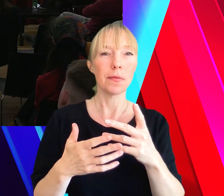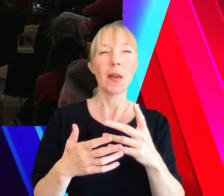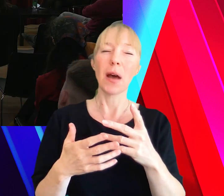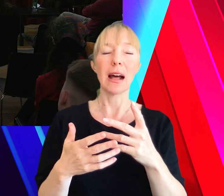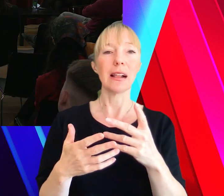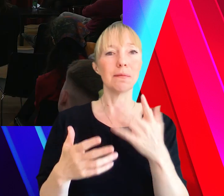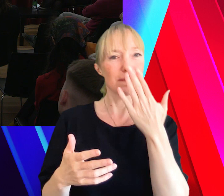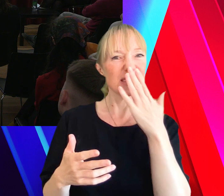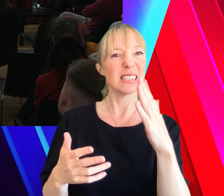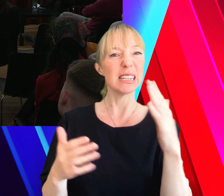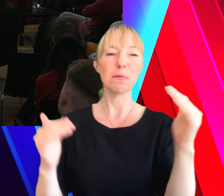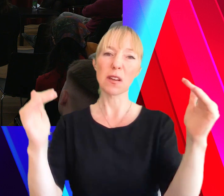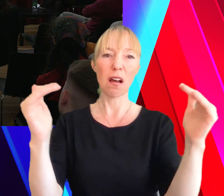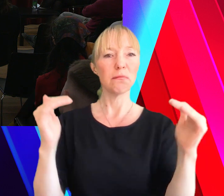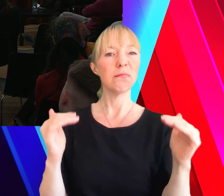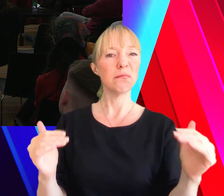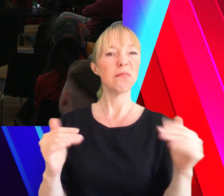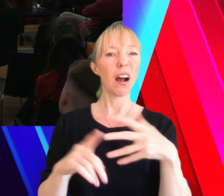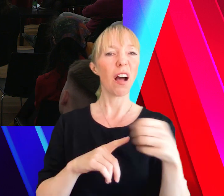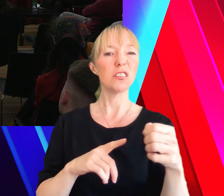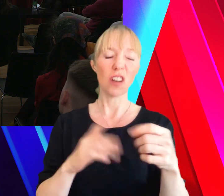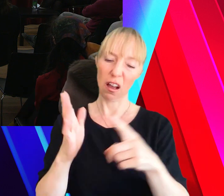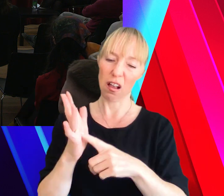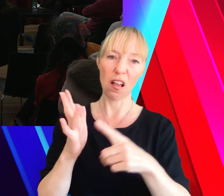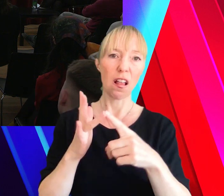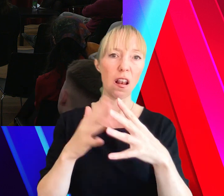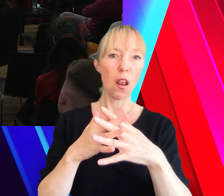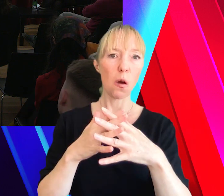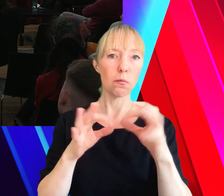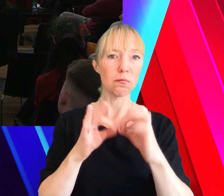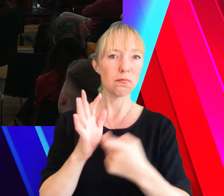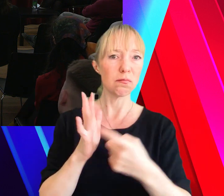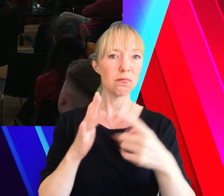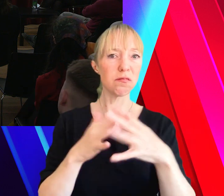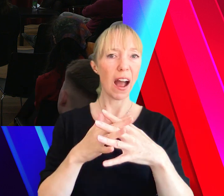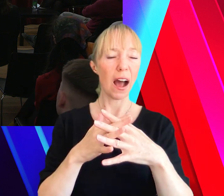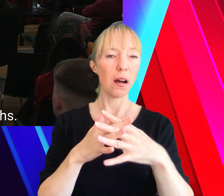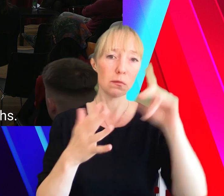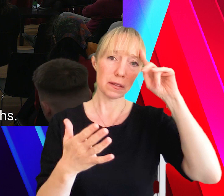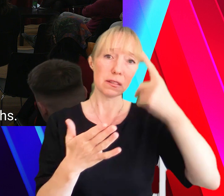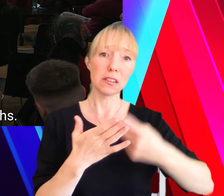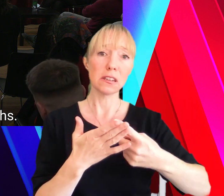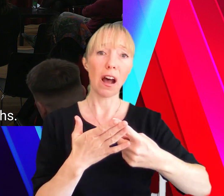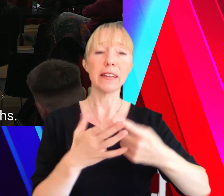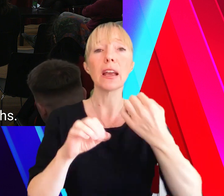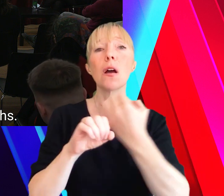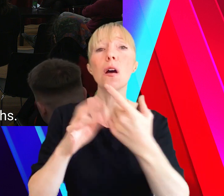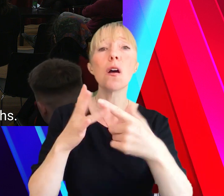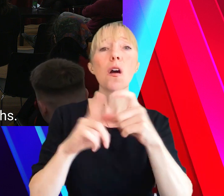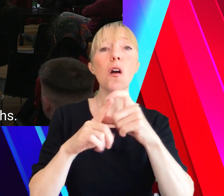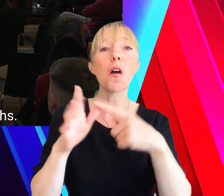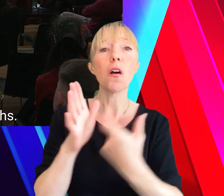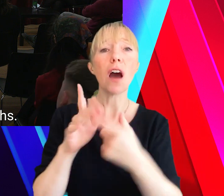like... I guess it's just deemed lowbrow, essentially. Yeah, lowbrow, I hate that as well, yeah. And I guess we decided that,